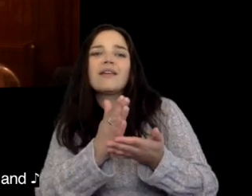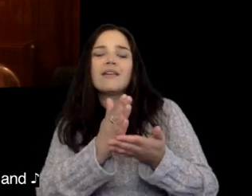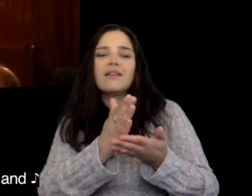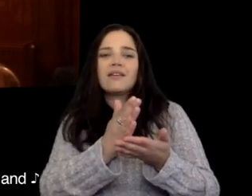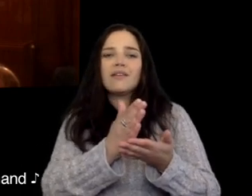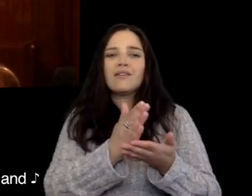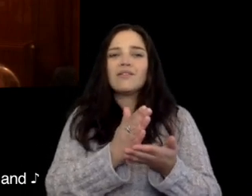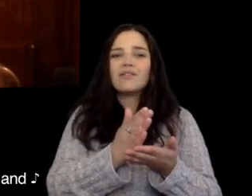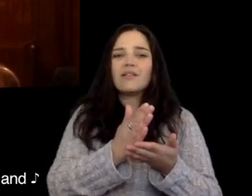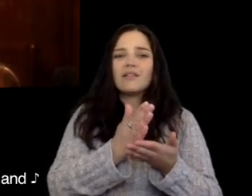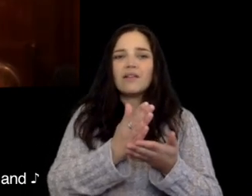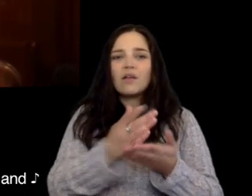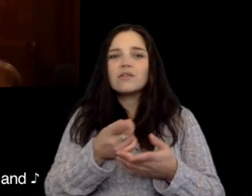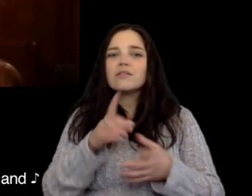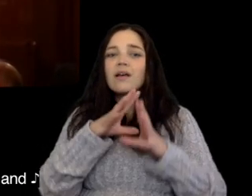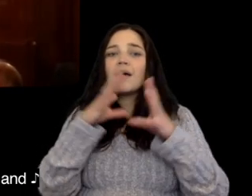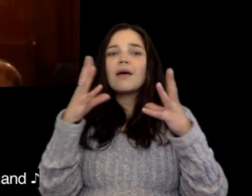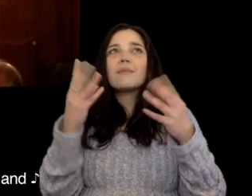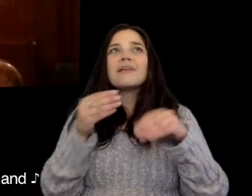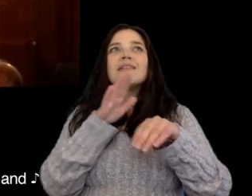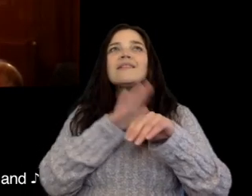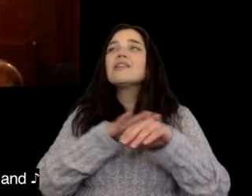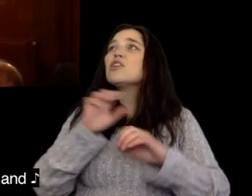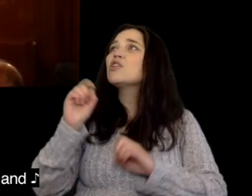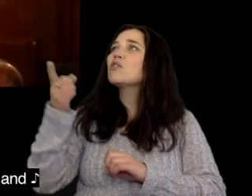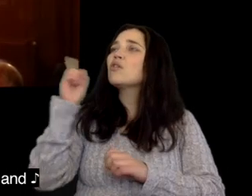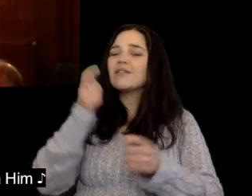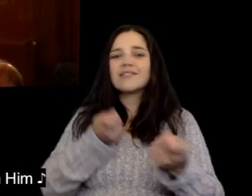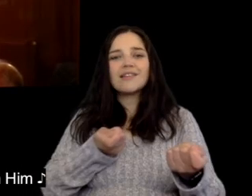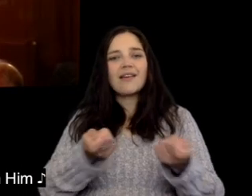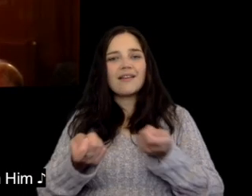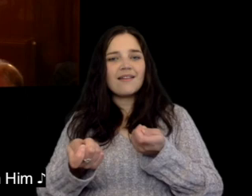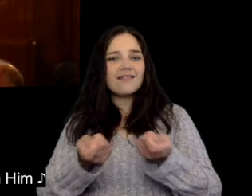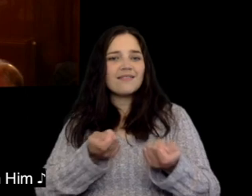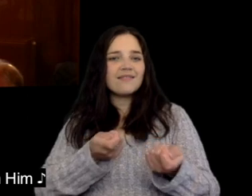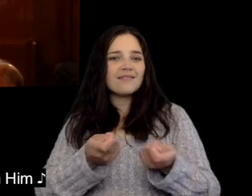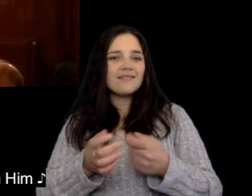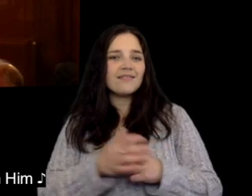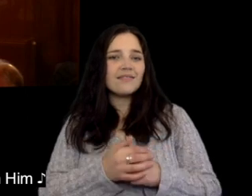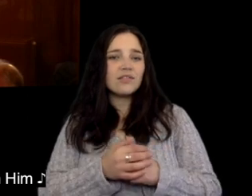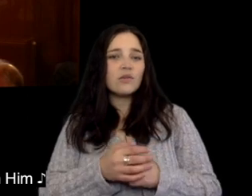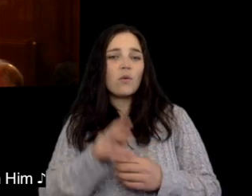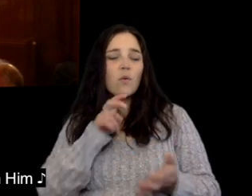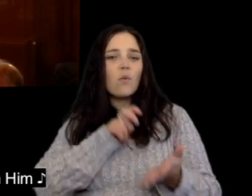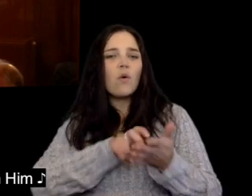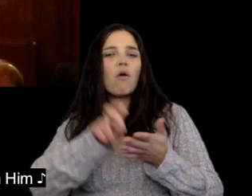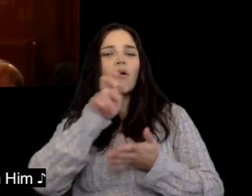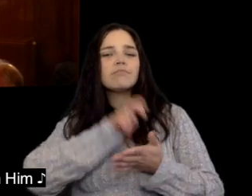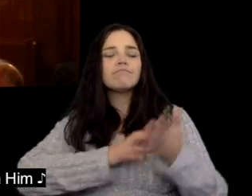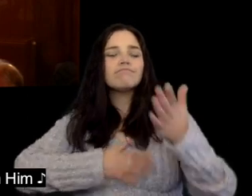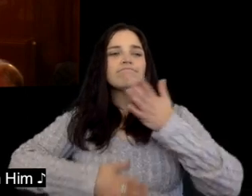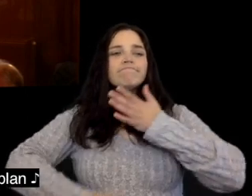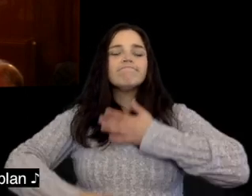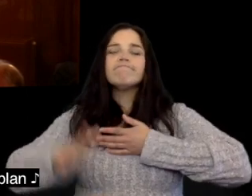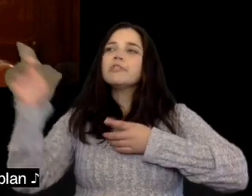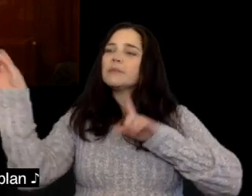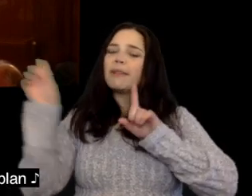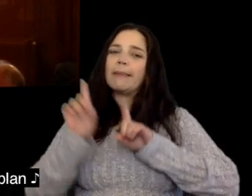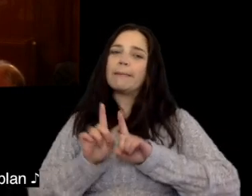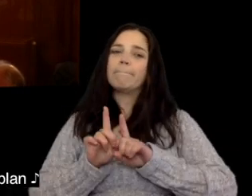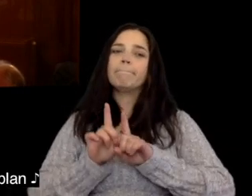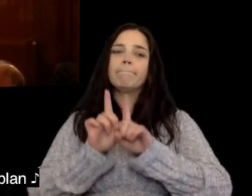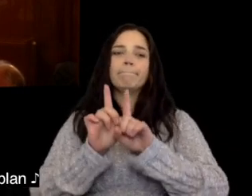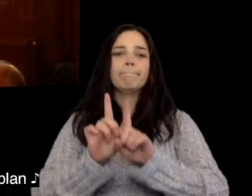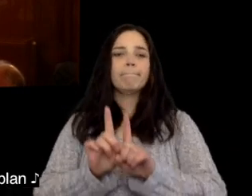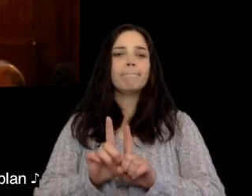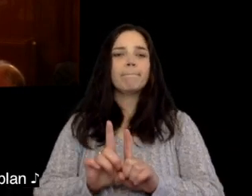Forward in faith, all time is in God's hand. Walk